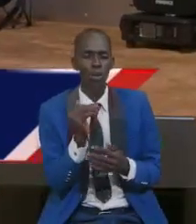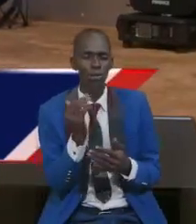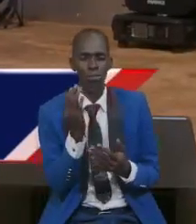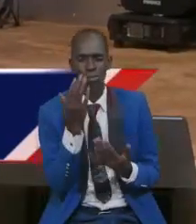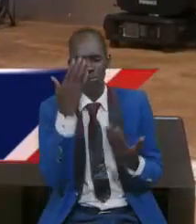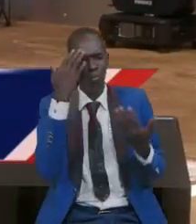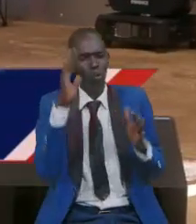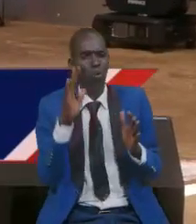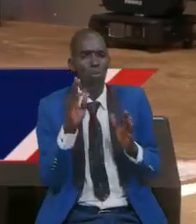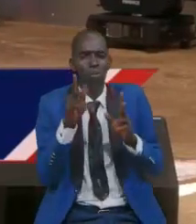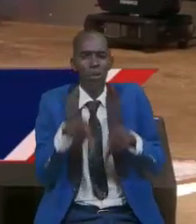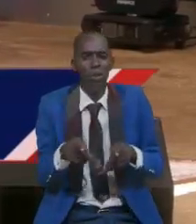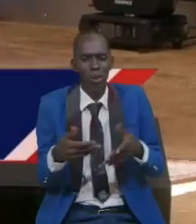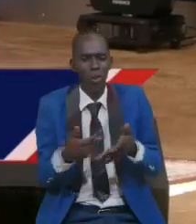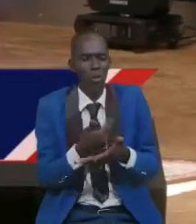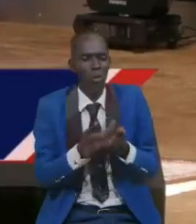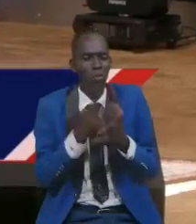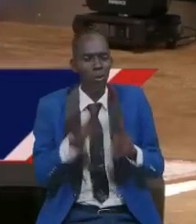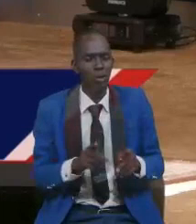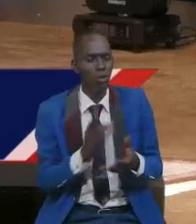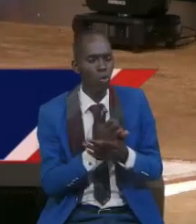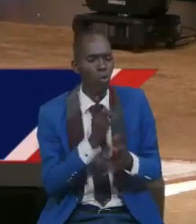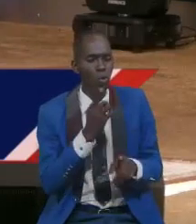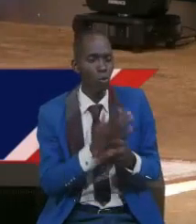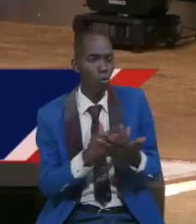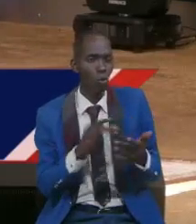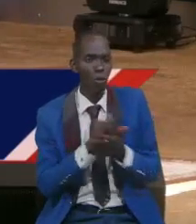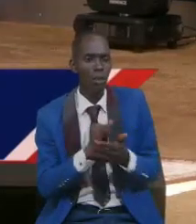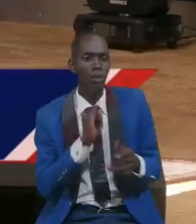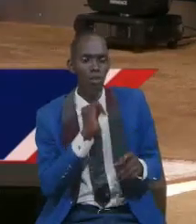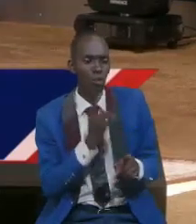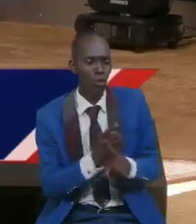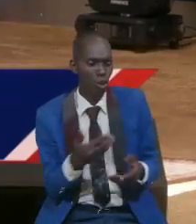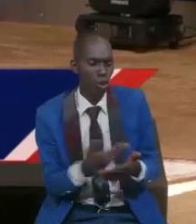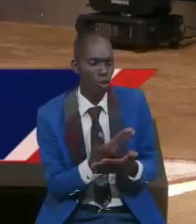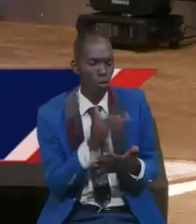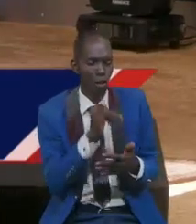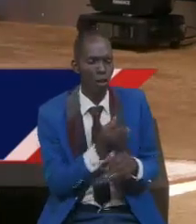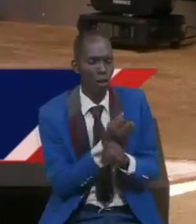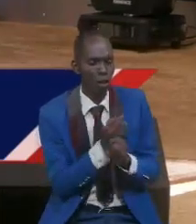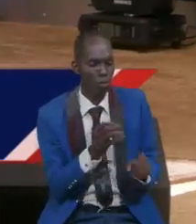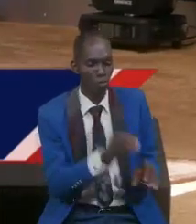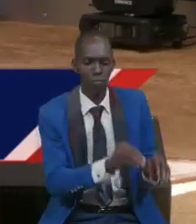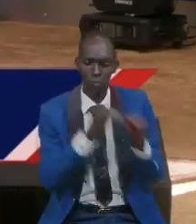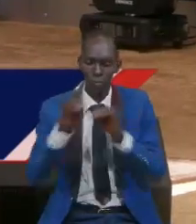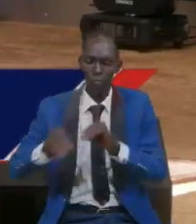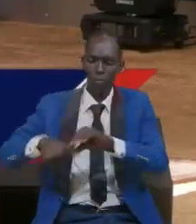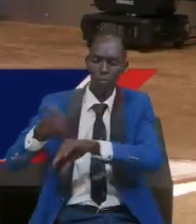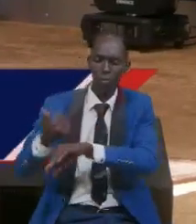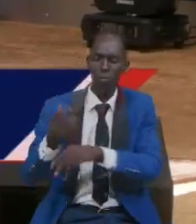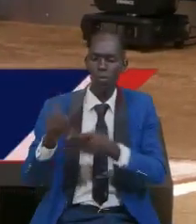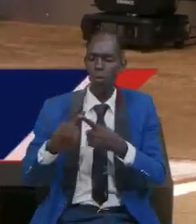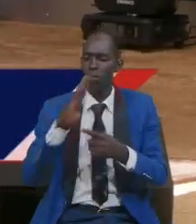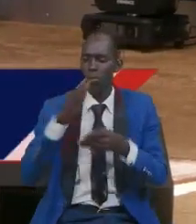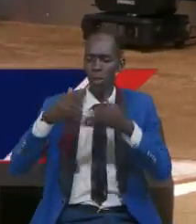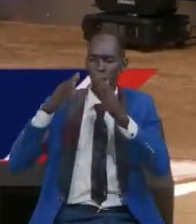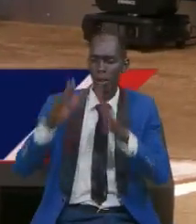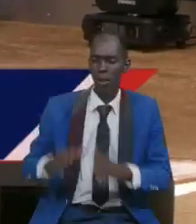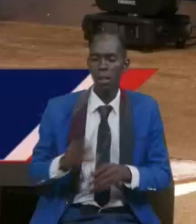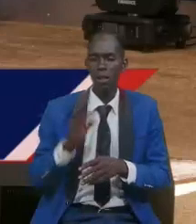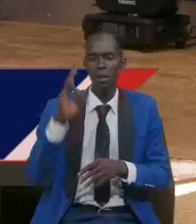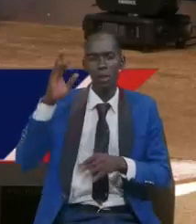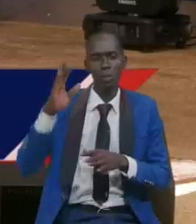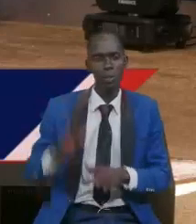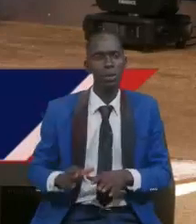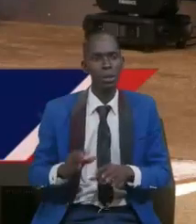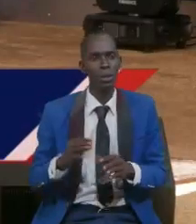and then you make him a pastor, you make him a bishop, you make him a prophet. Not somebody who just came into the kingdom and then you make